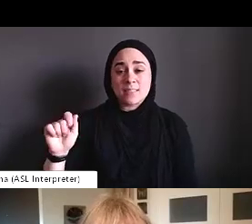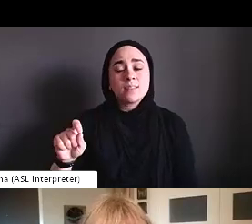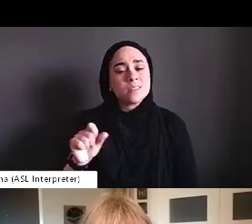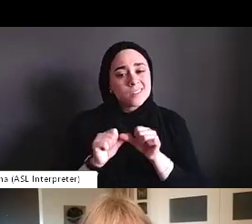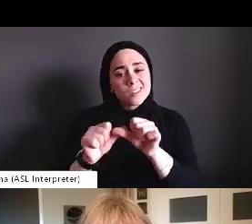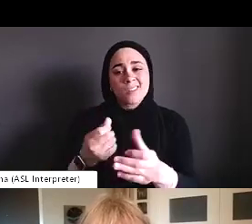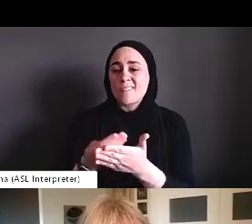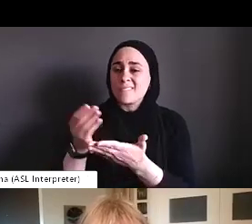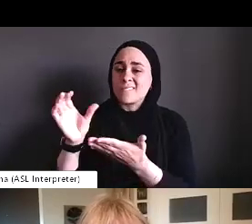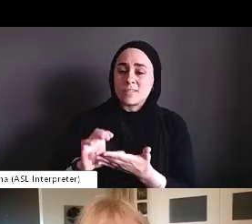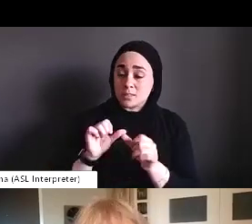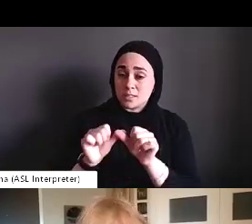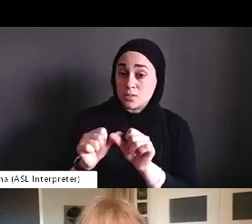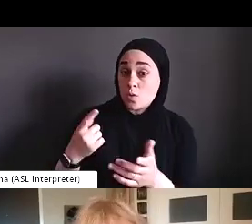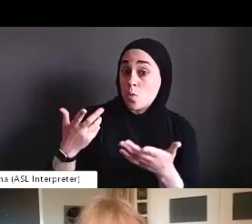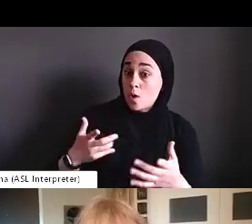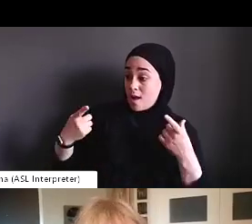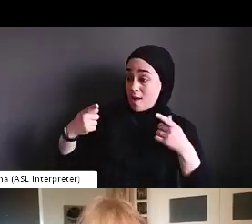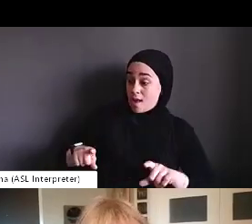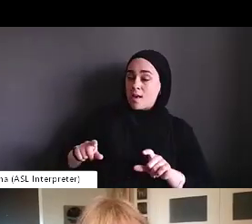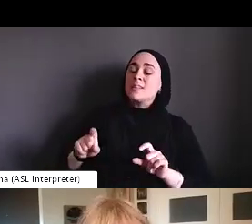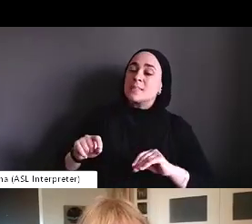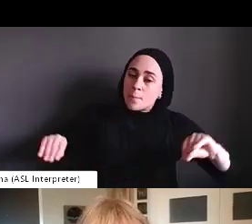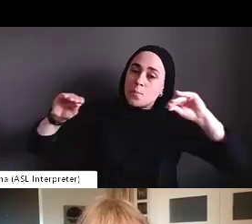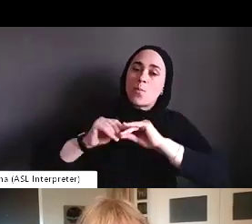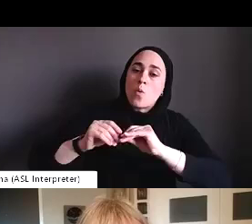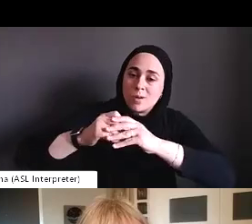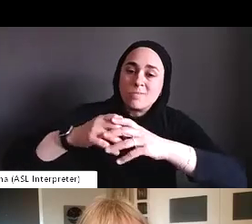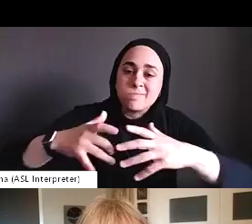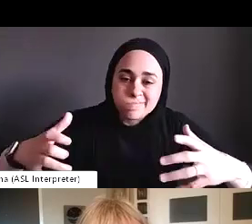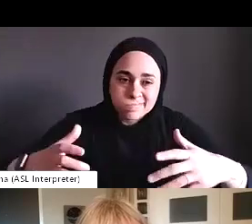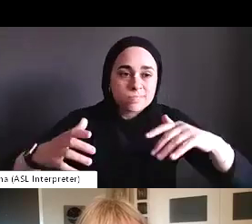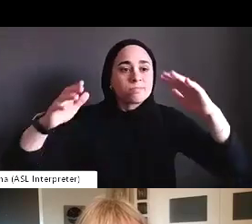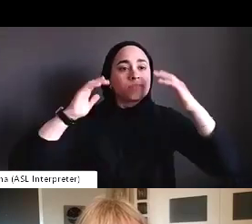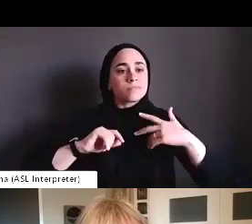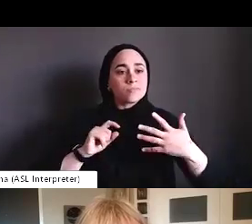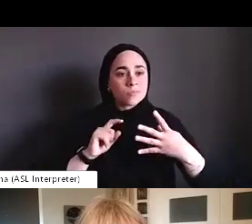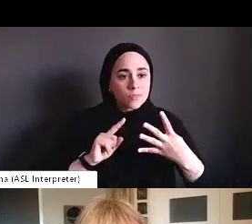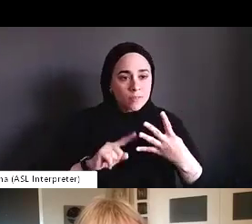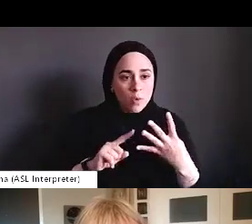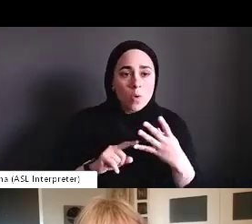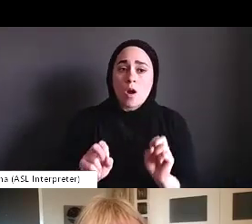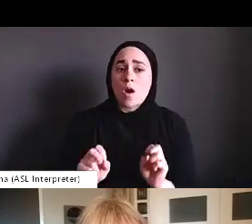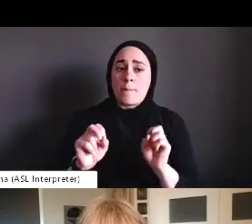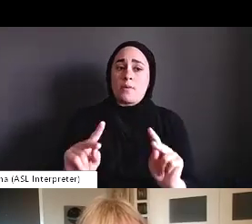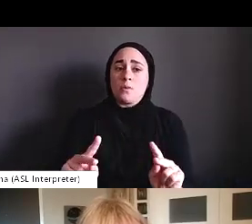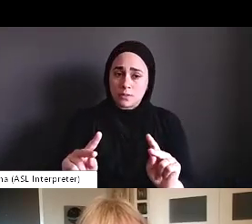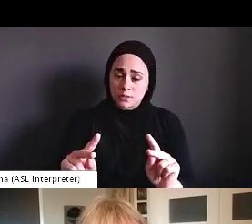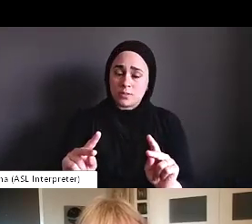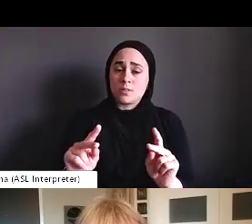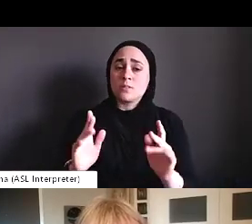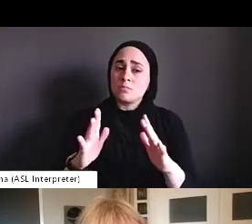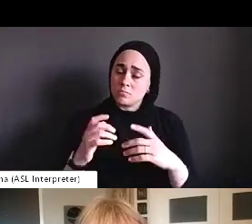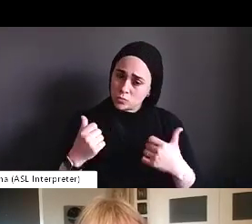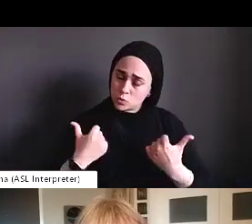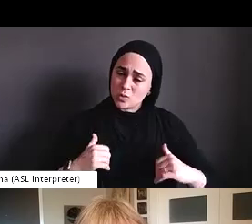of what it's already doing. And then we talked about other opportunities, you know, to even the field a little